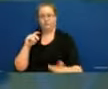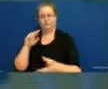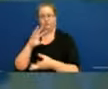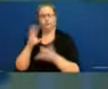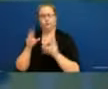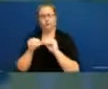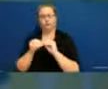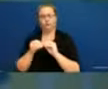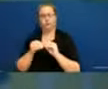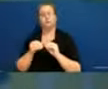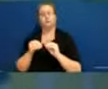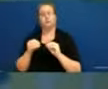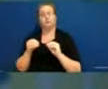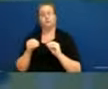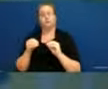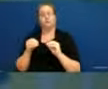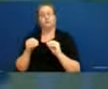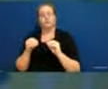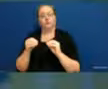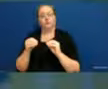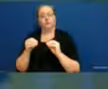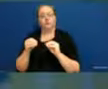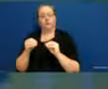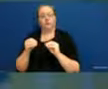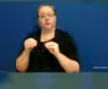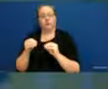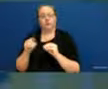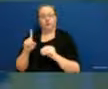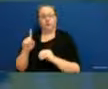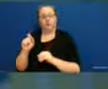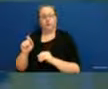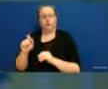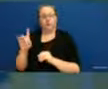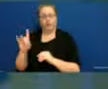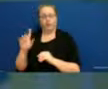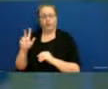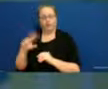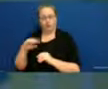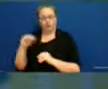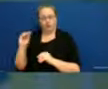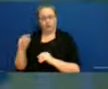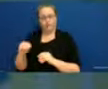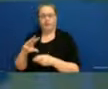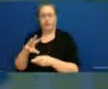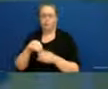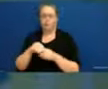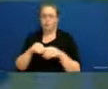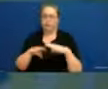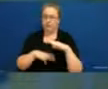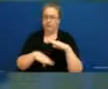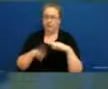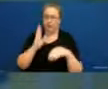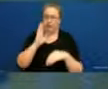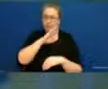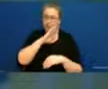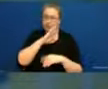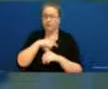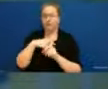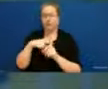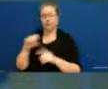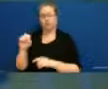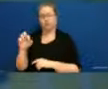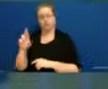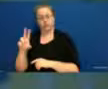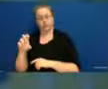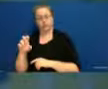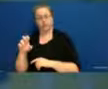is 51.1%. This is our current base beds plus our surge beds,